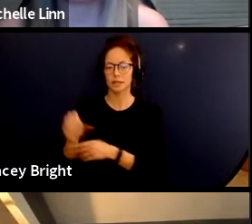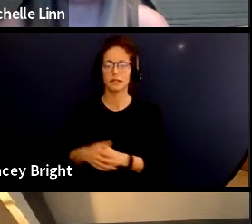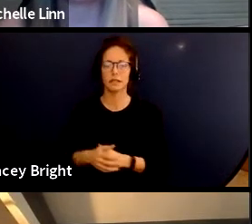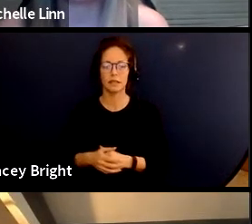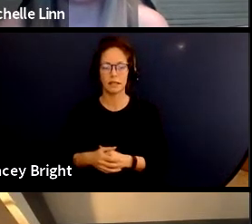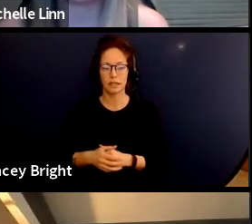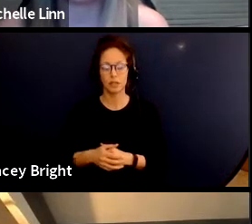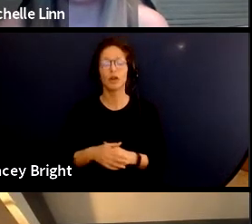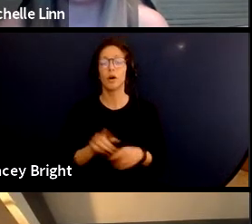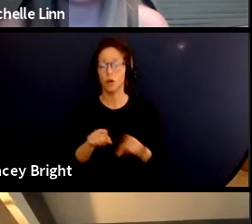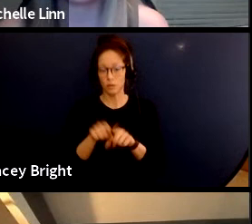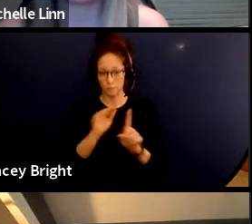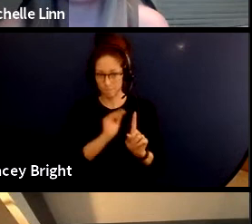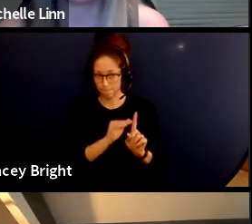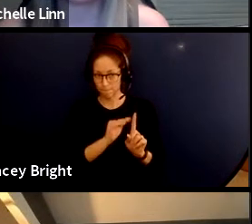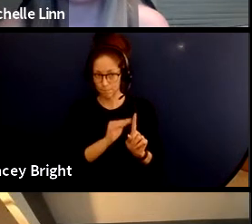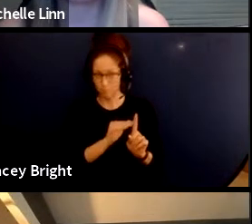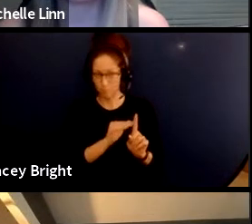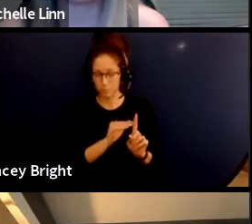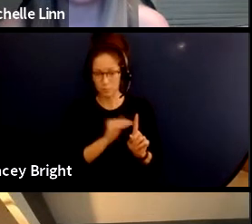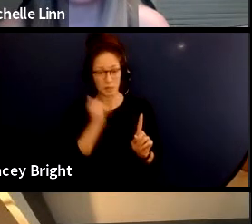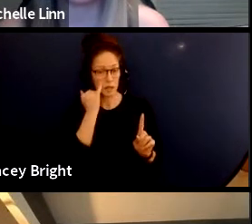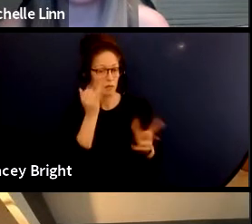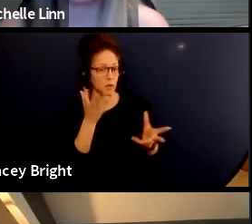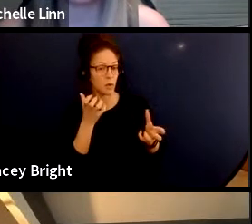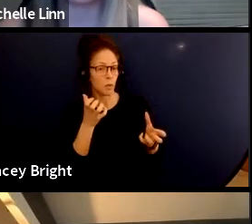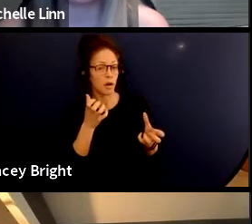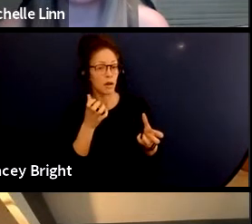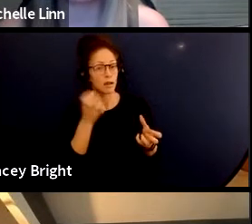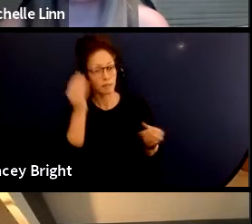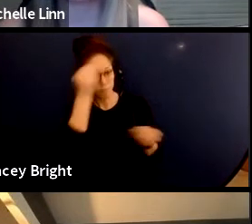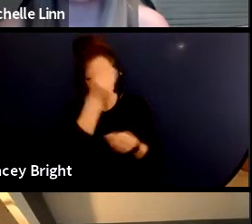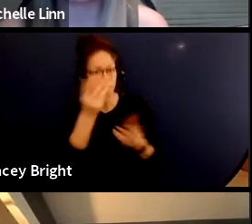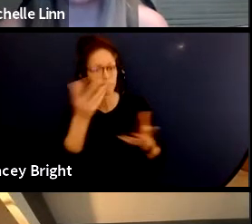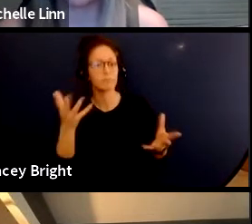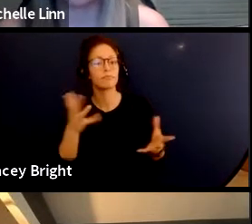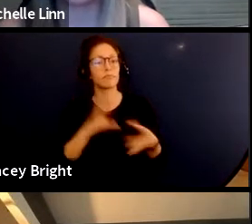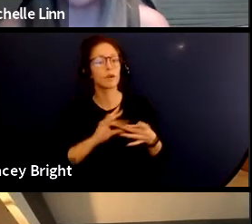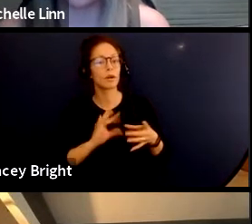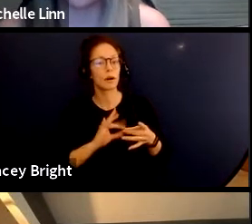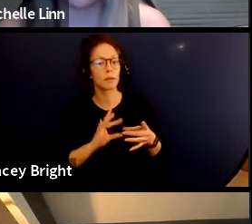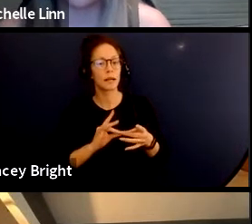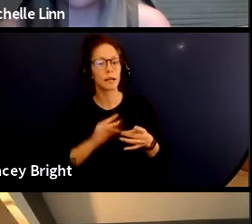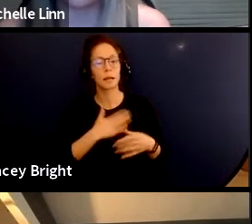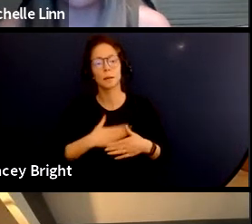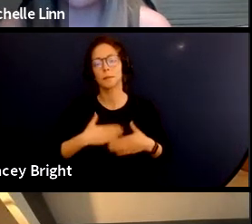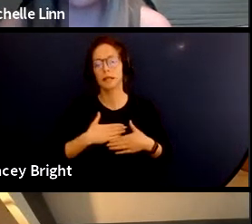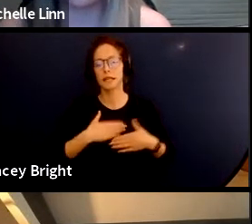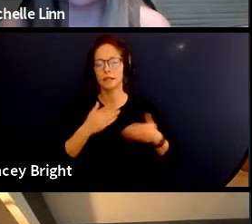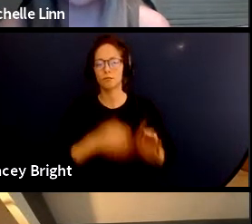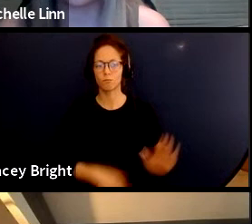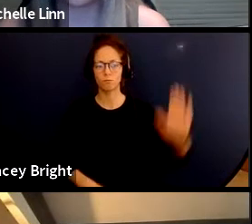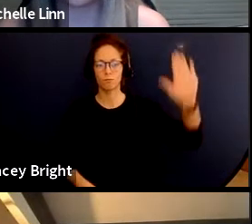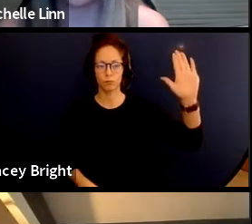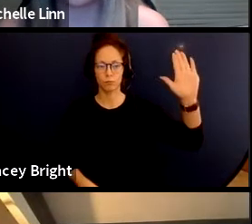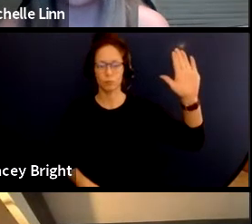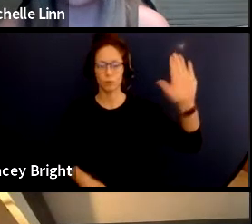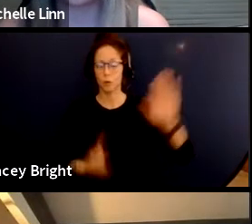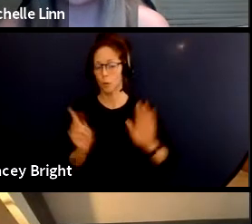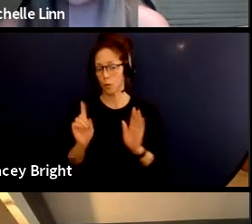Just a reminder, if you'd like to make a public comment, please raise your digital hand at the bottom of your screen.